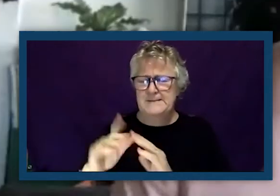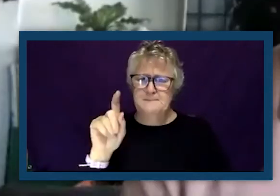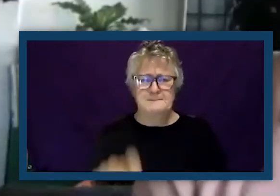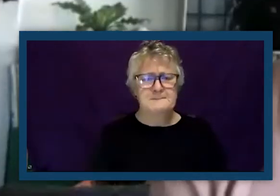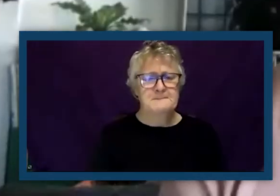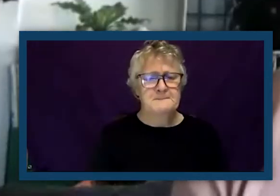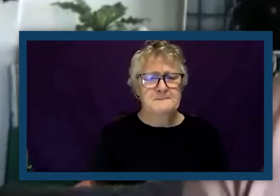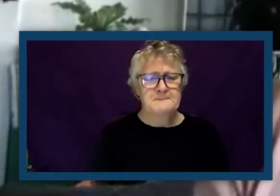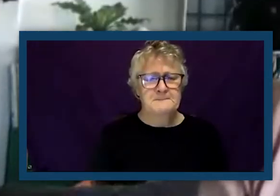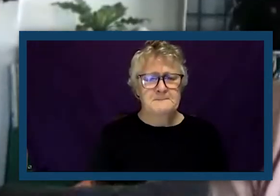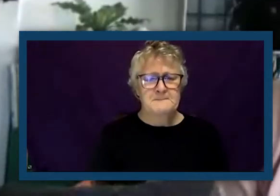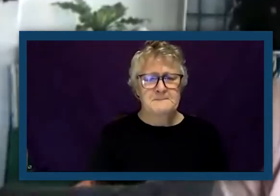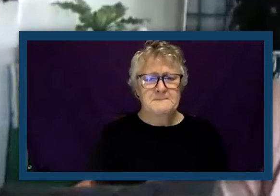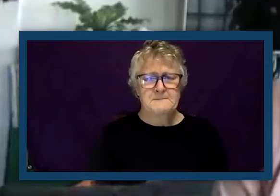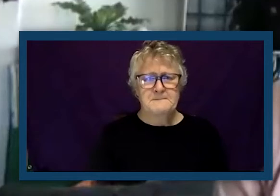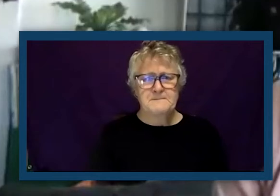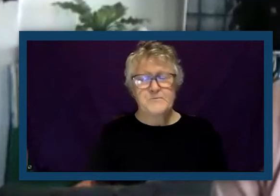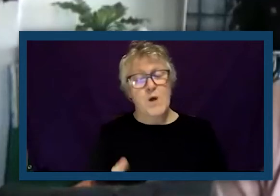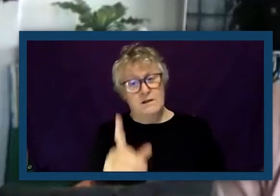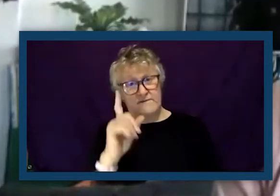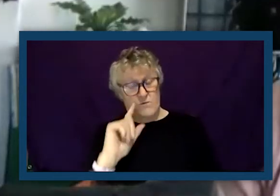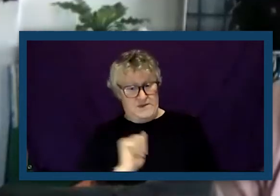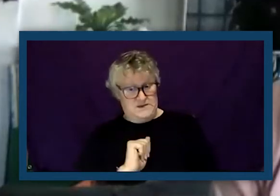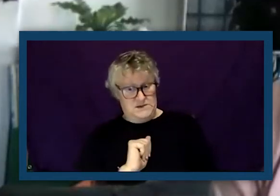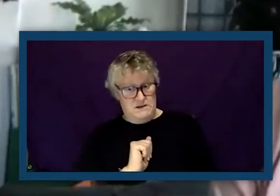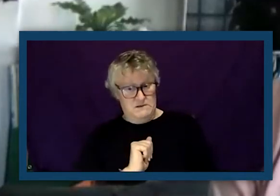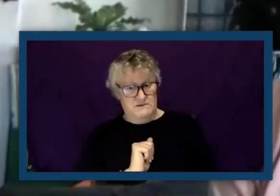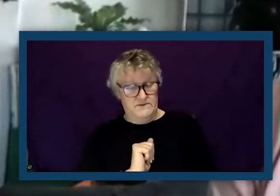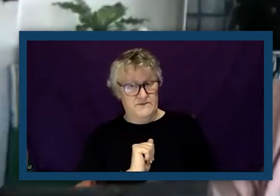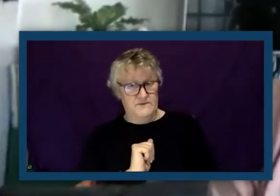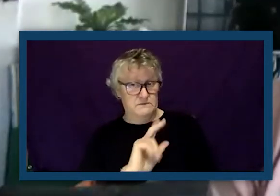Yeah, I mean, I think just speaking on a personal level,